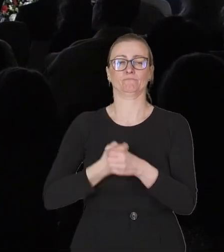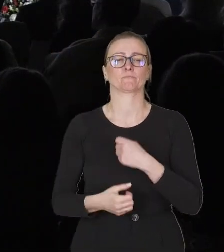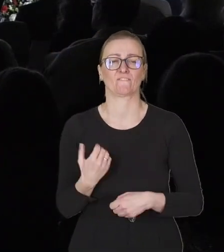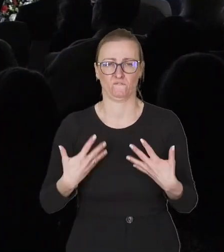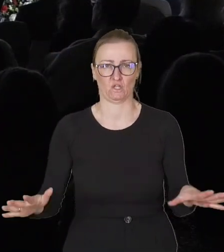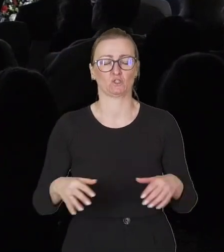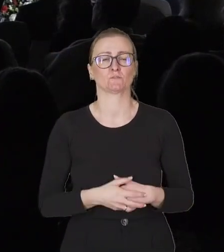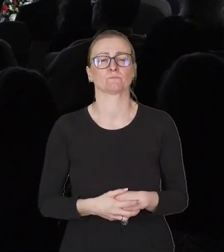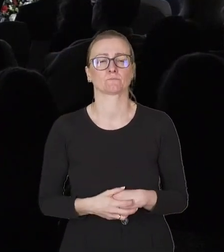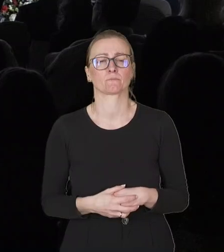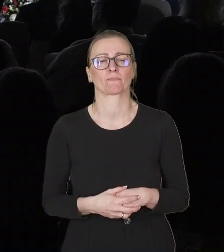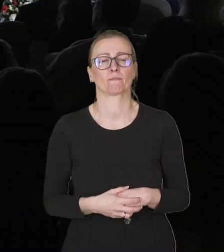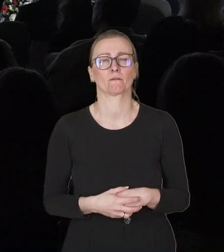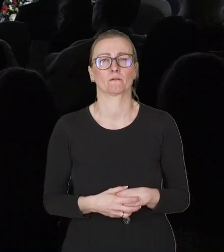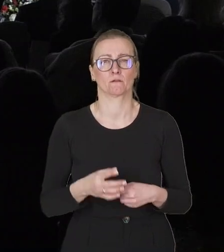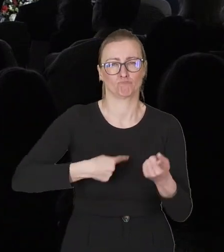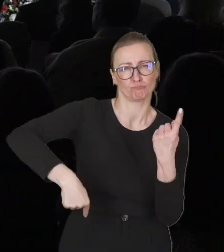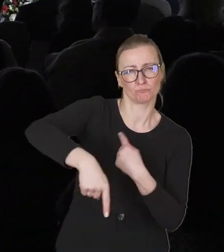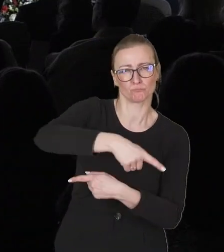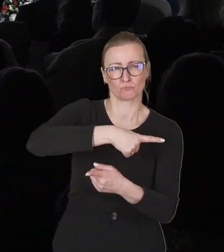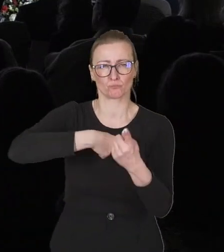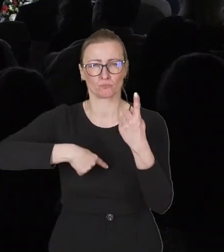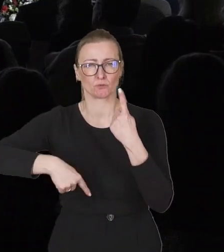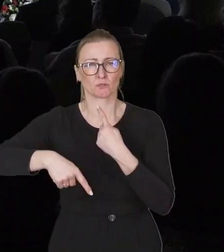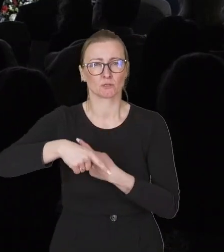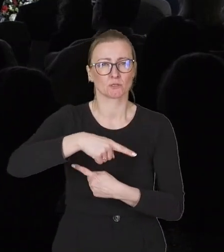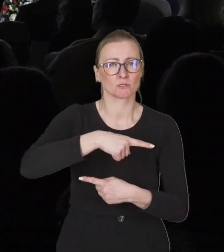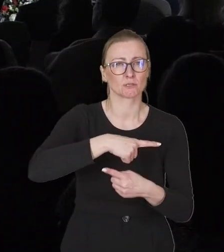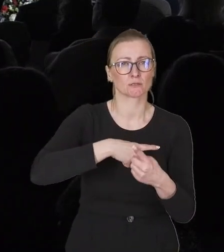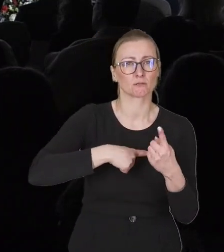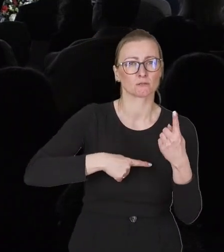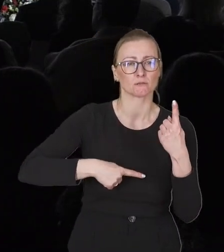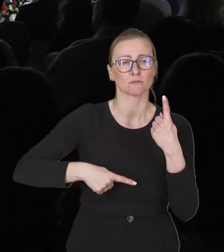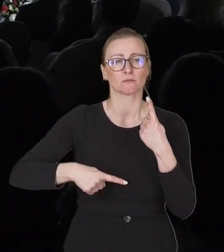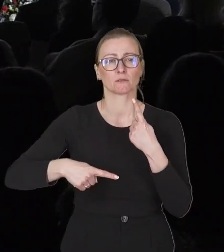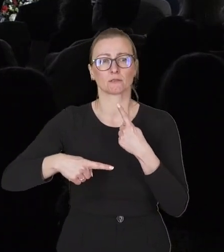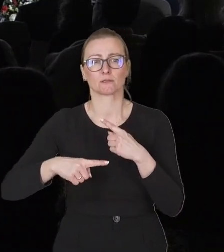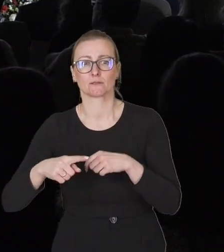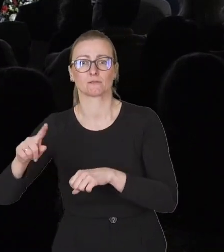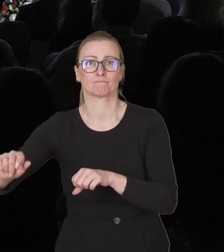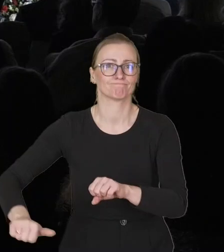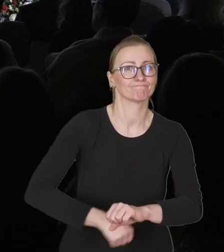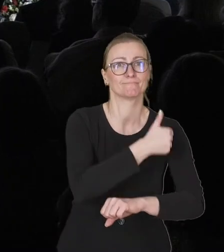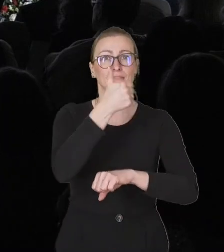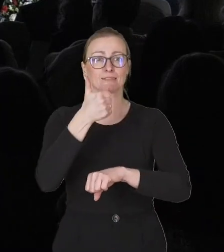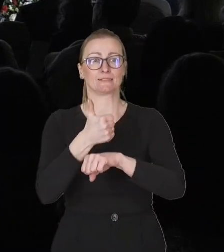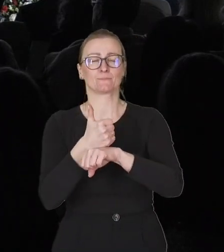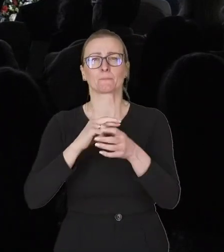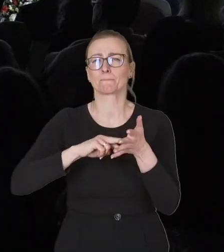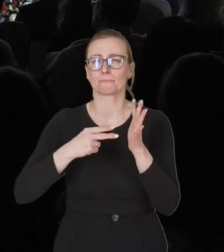this debate, the fifth freedom as something which is missing in the system. Surprisingly, a few months later,